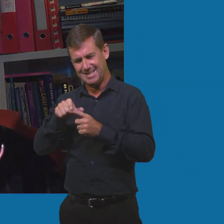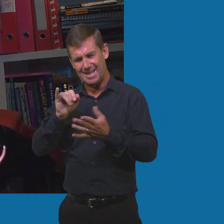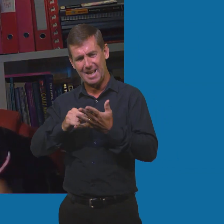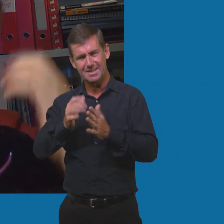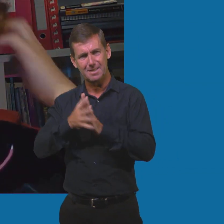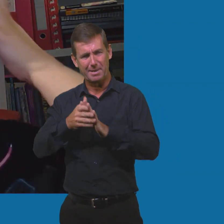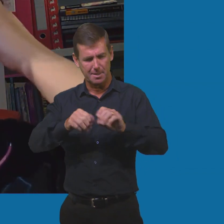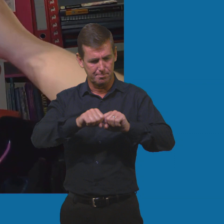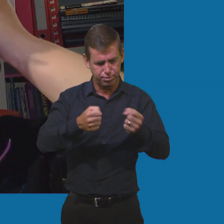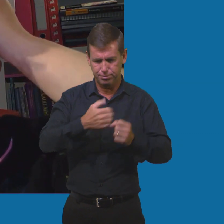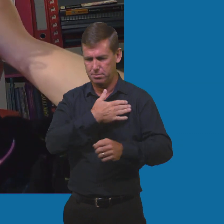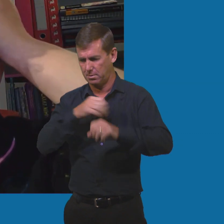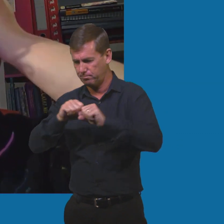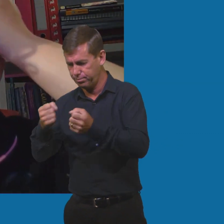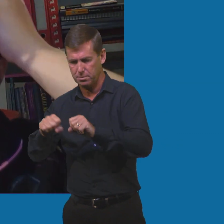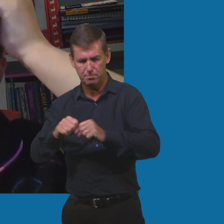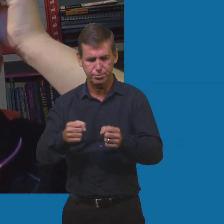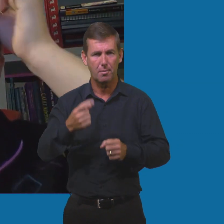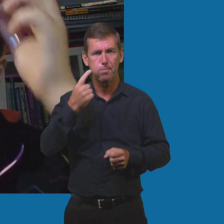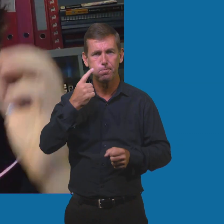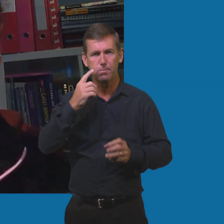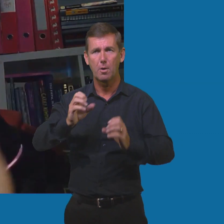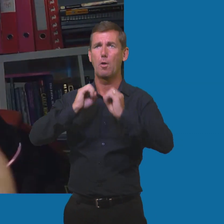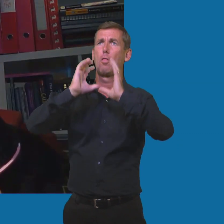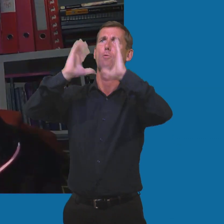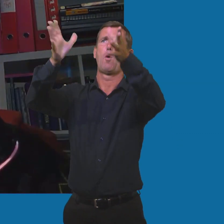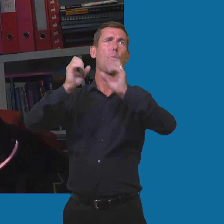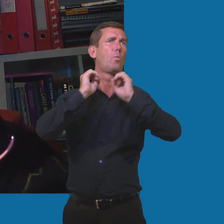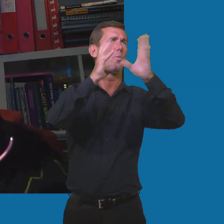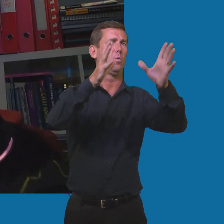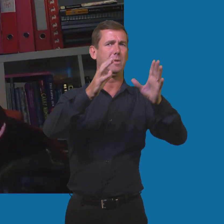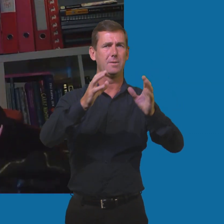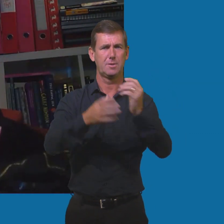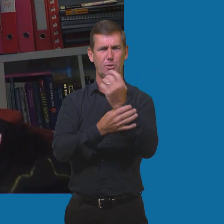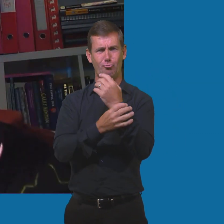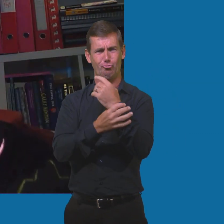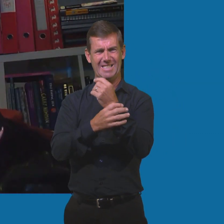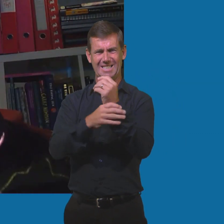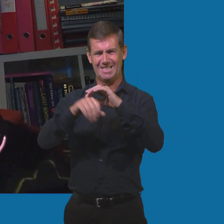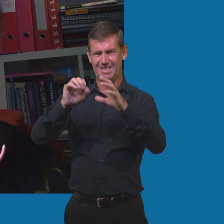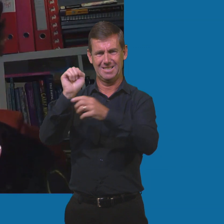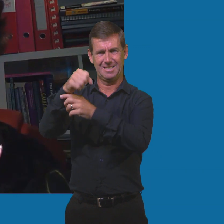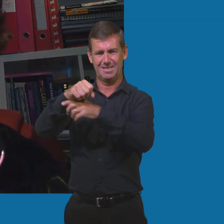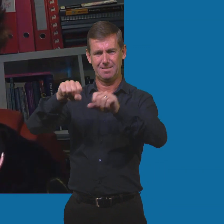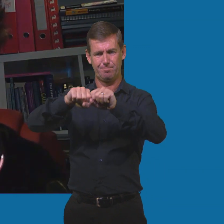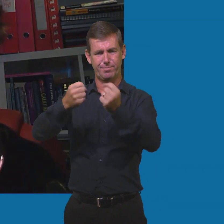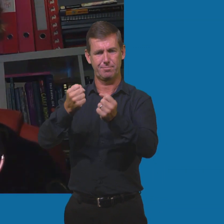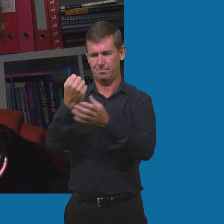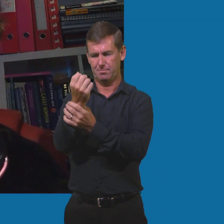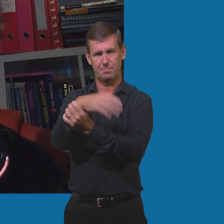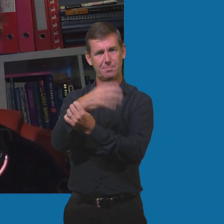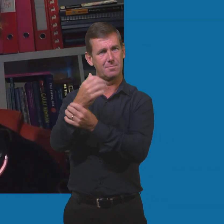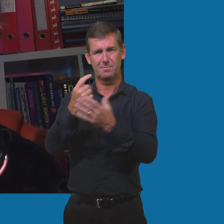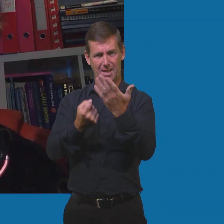everything. So yeah, throwing balls and that sort of stuff. Often my wrist would follow and just come out of joint. And there